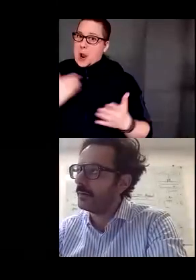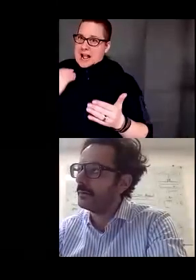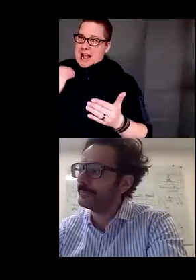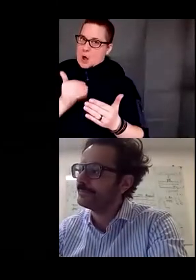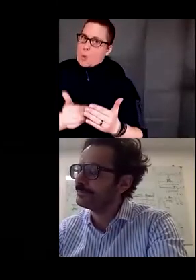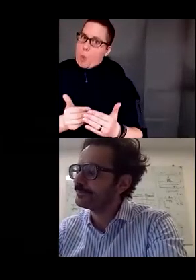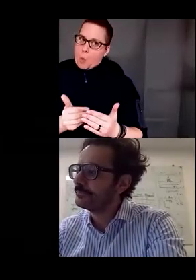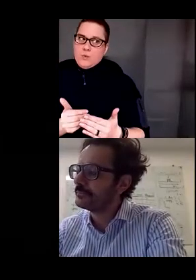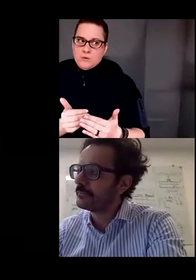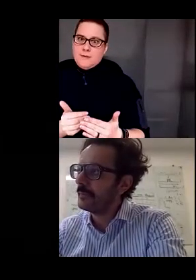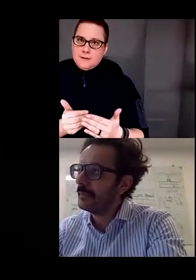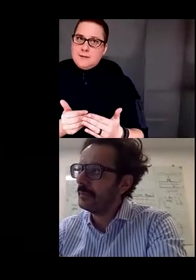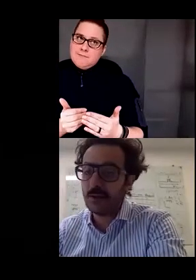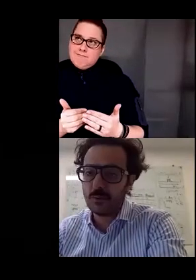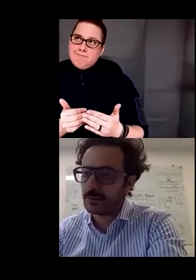to